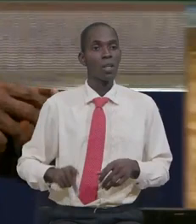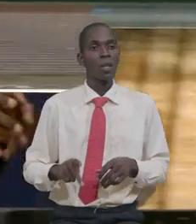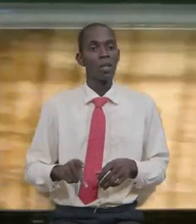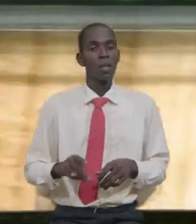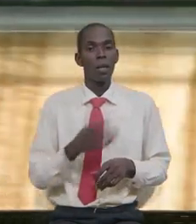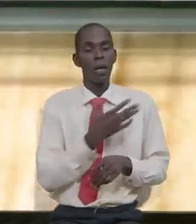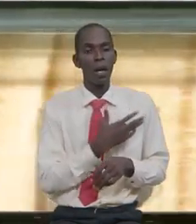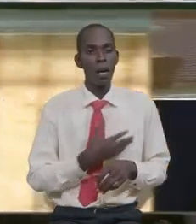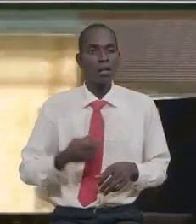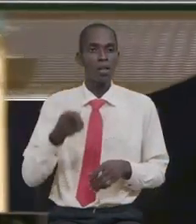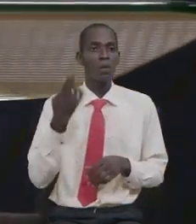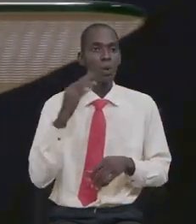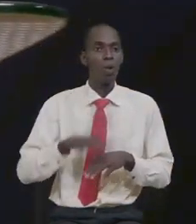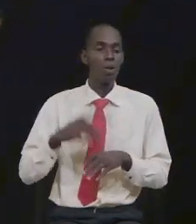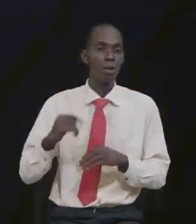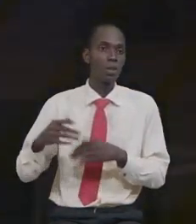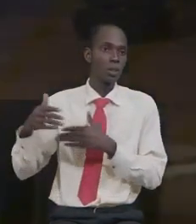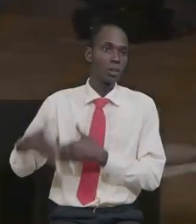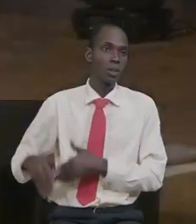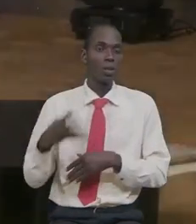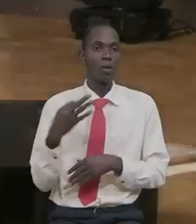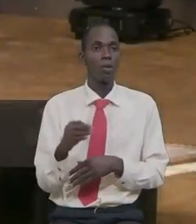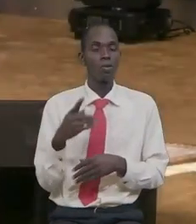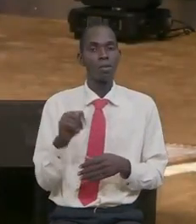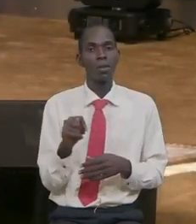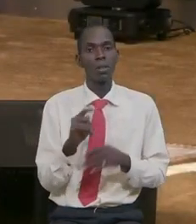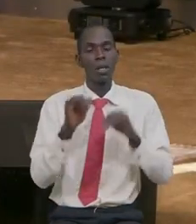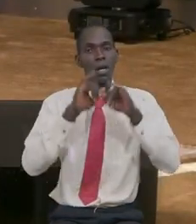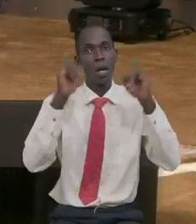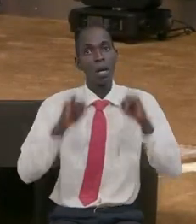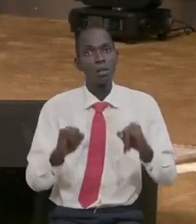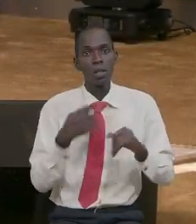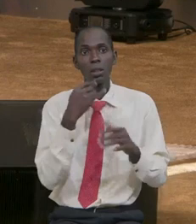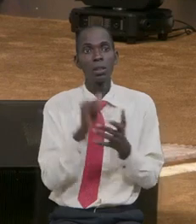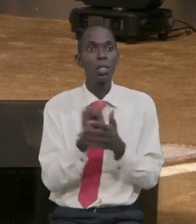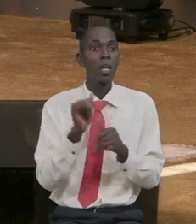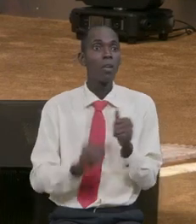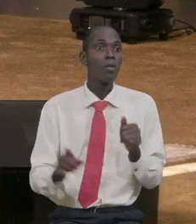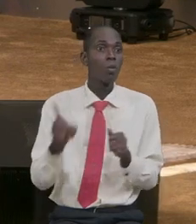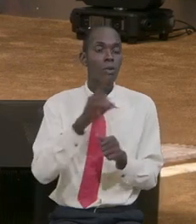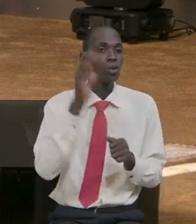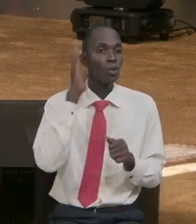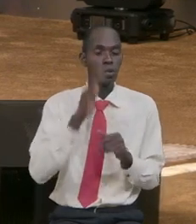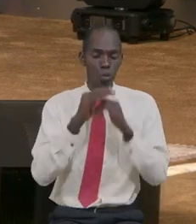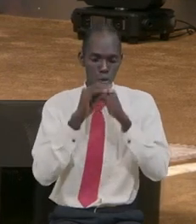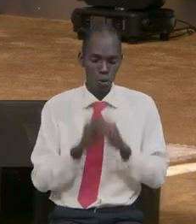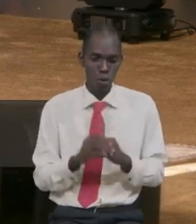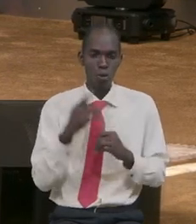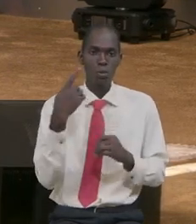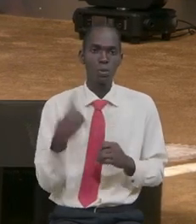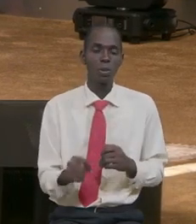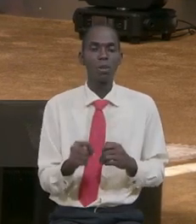the side of the one that raised up an idol and said everybody should worship that idol,